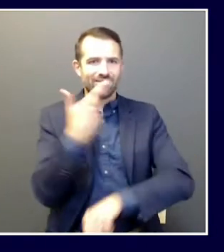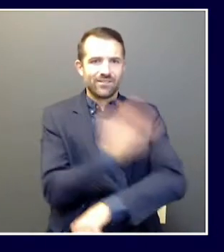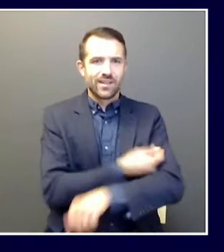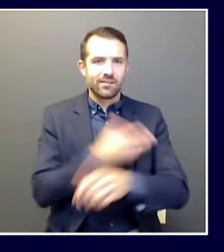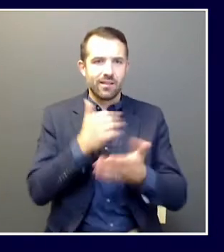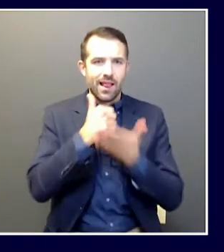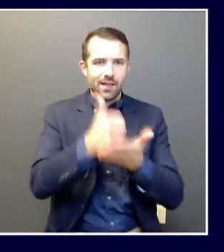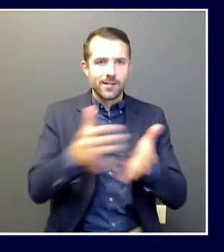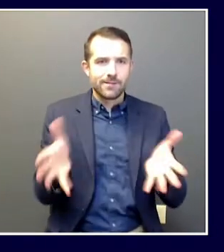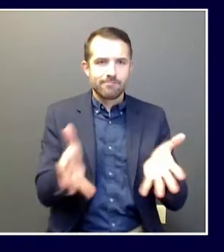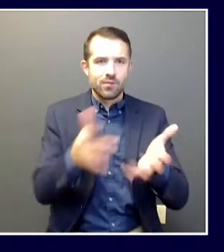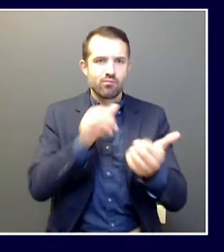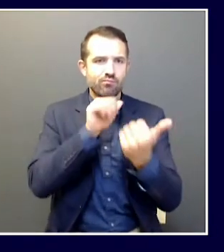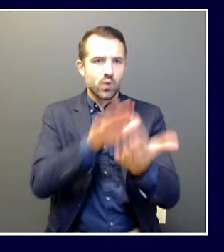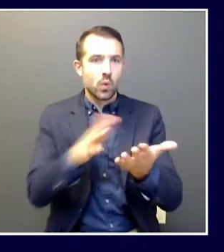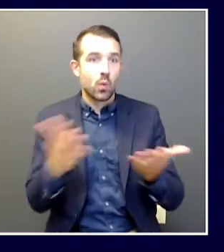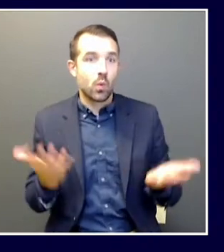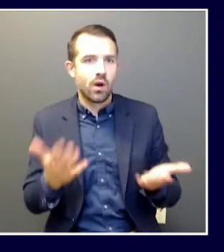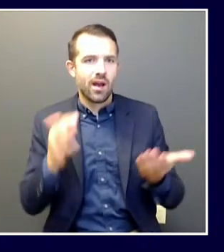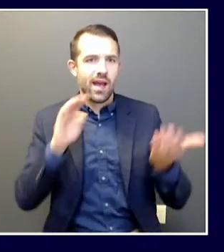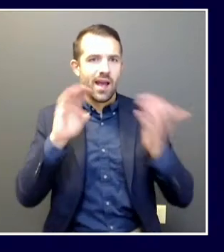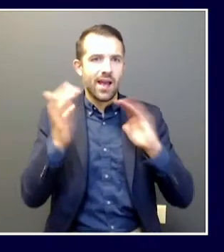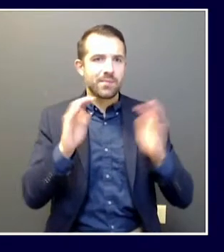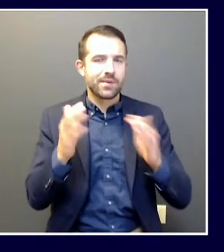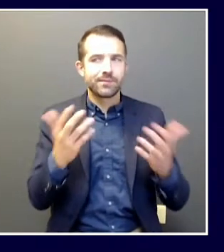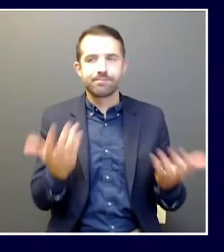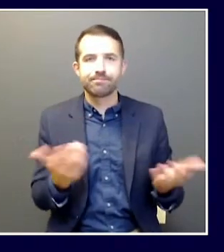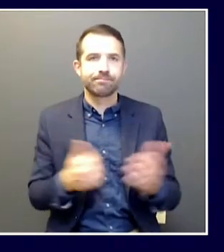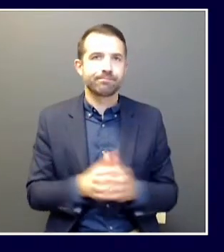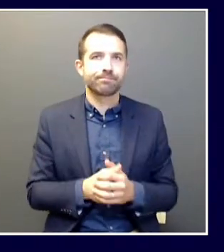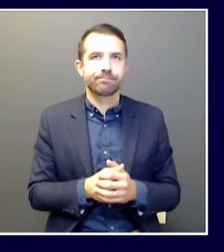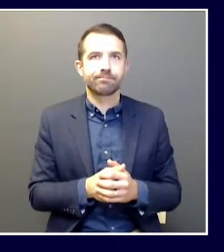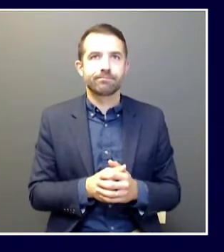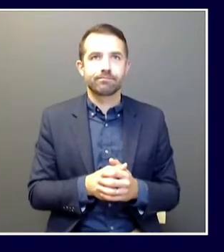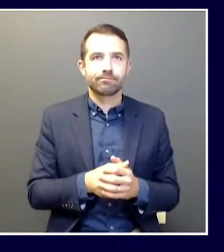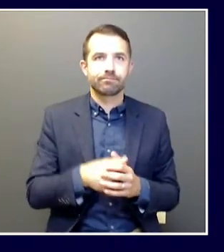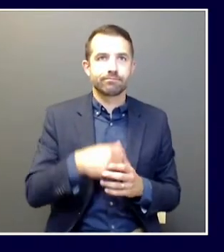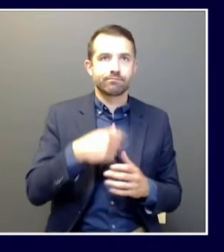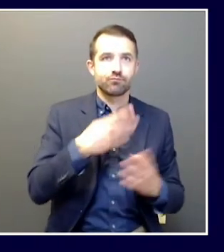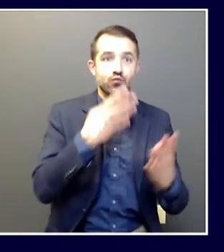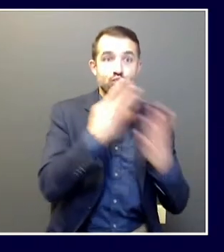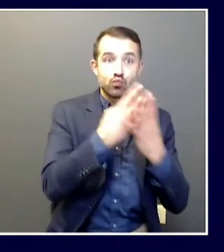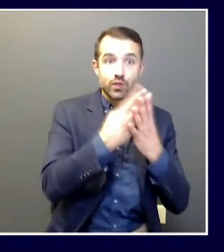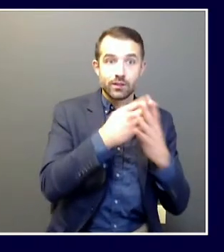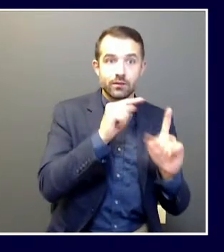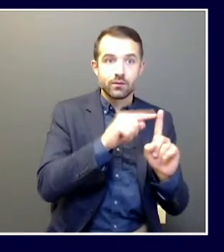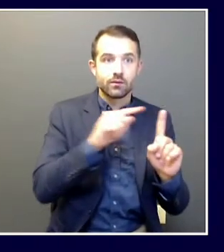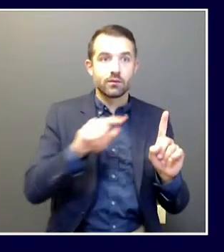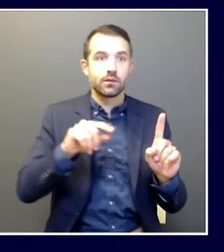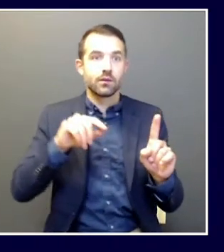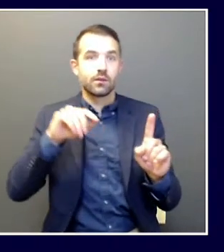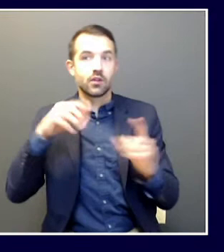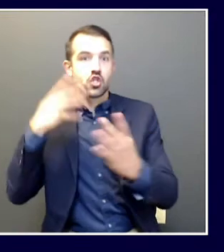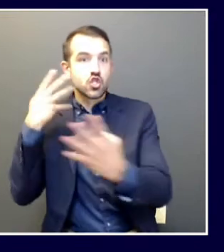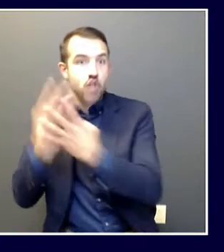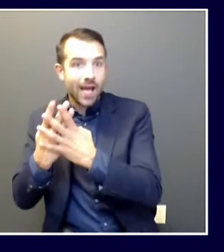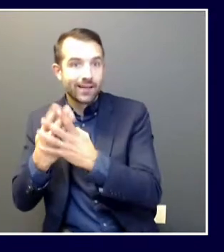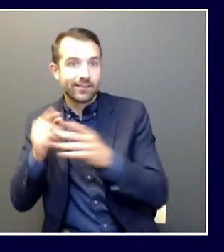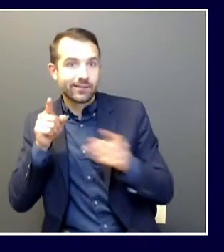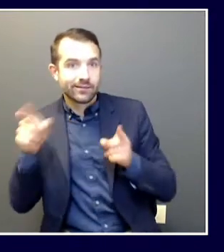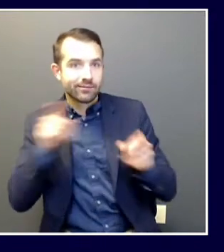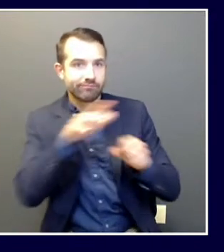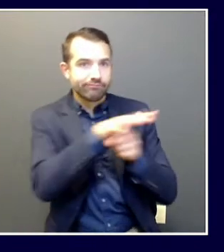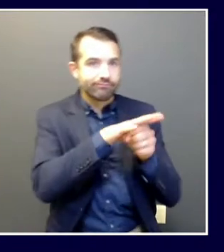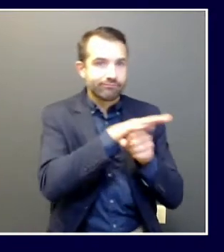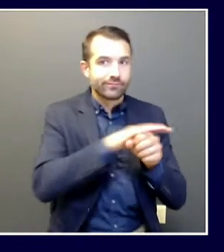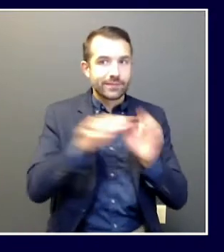it's prisons versus jails? I can start, but again, Commissioner, please weigh in. We, as you know, Evan, we talk with